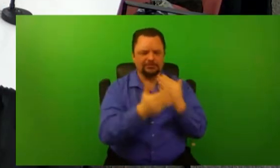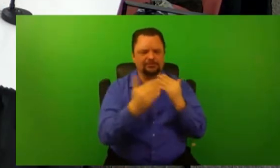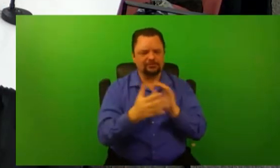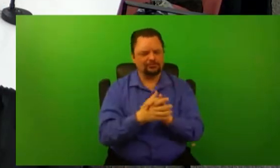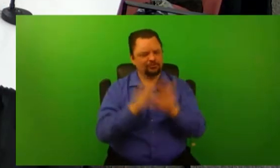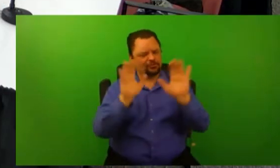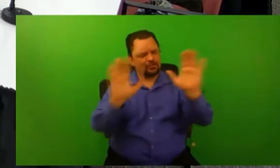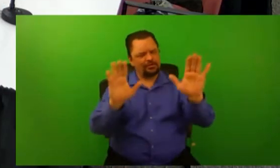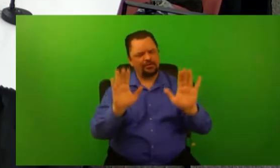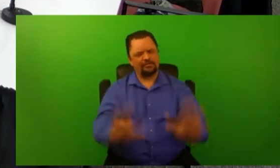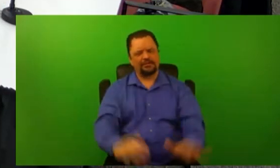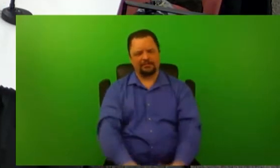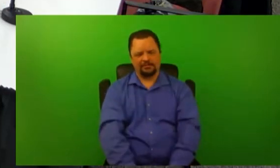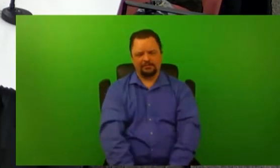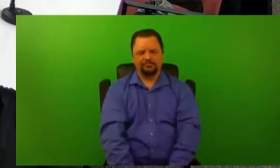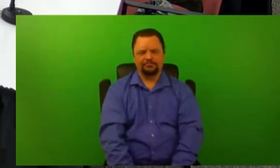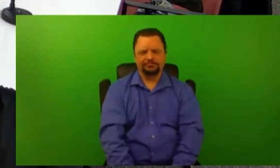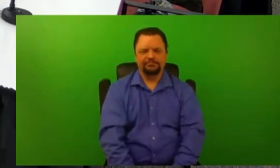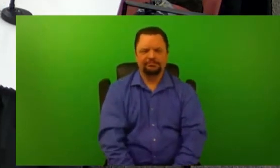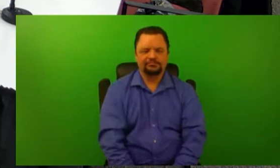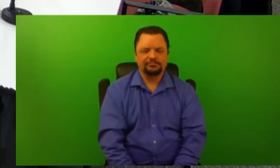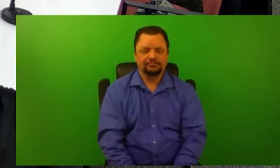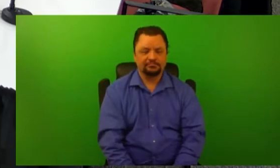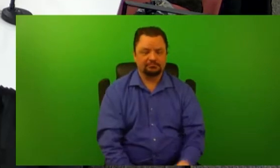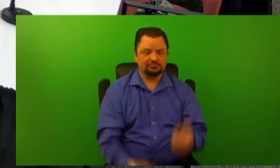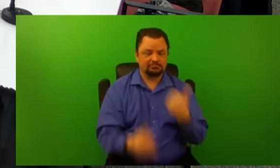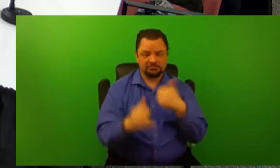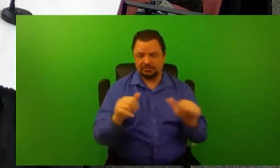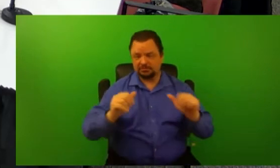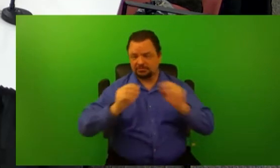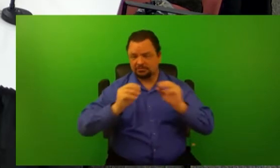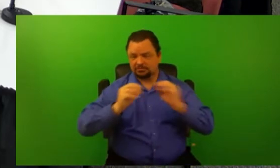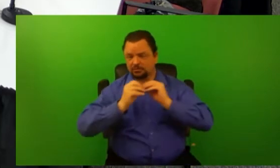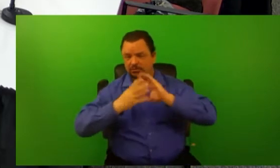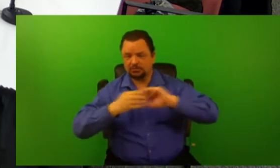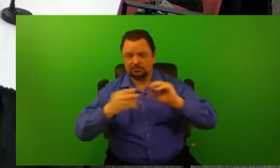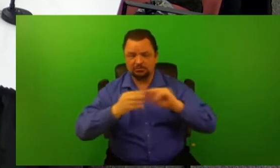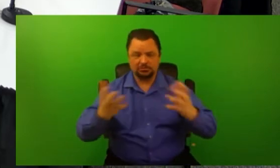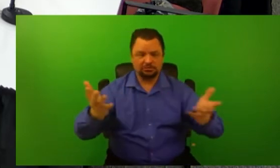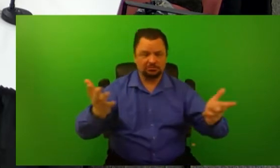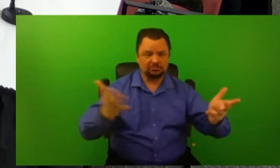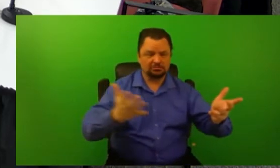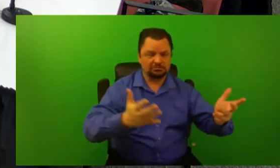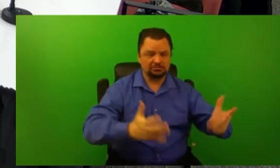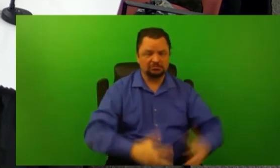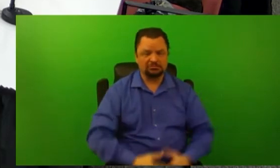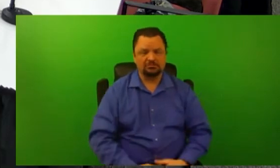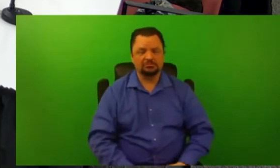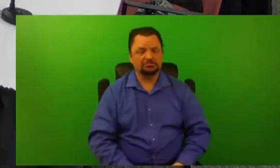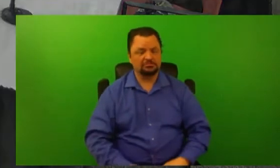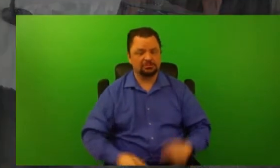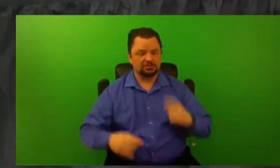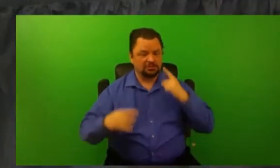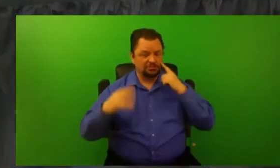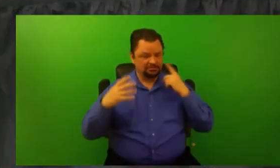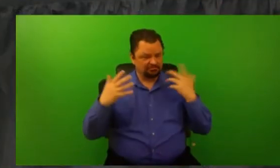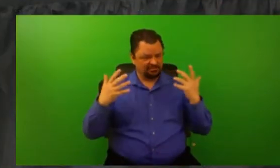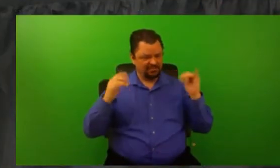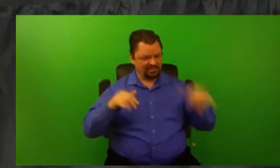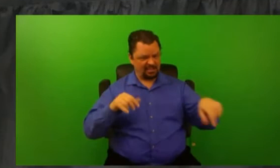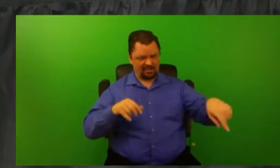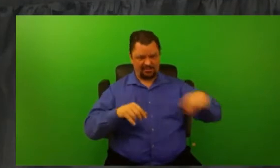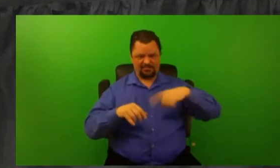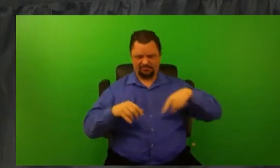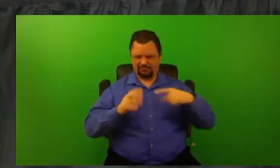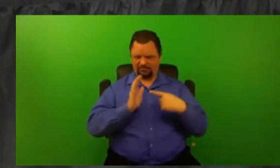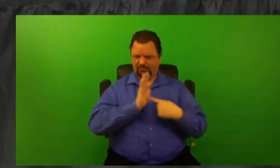Great. Thank you, Commissioner. Any other comments? Okay. I think this is an action required item. It looks like